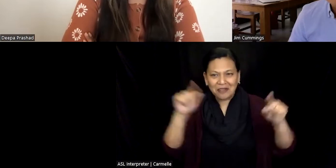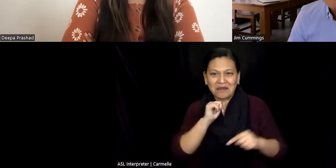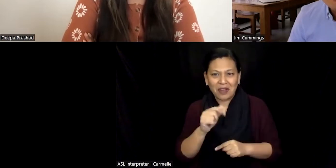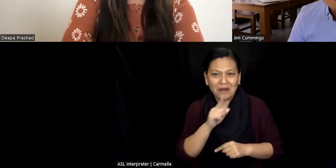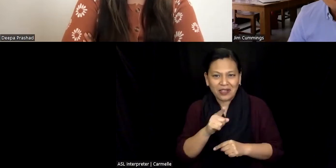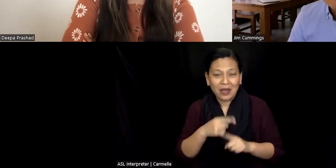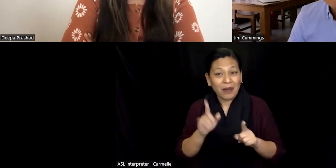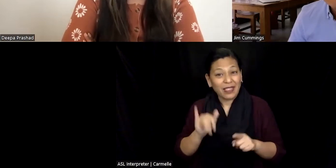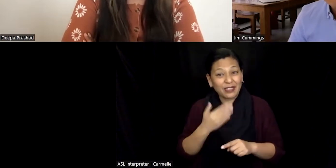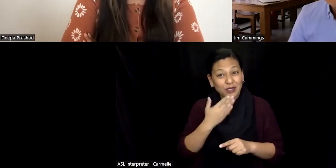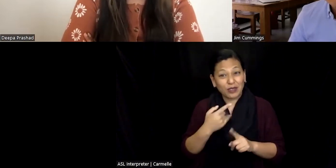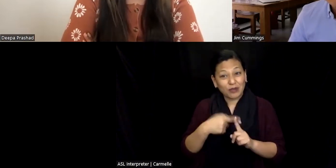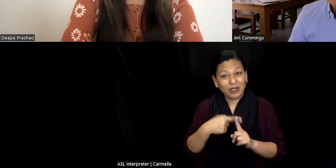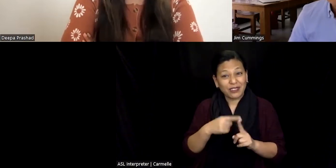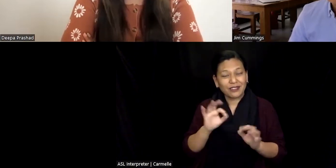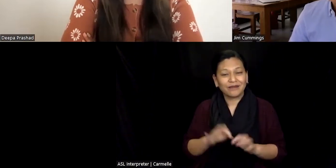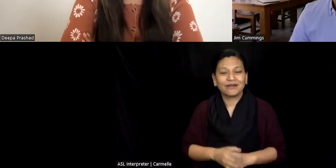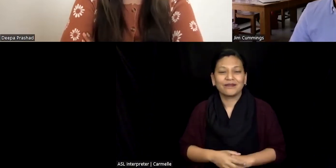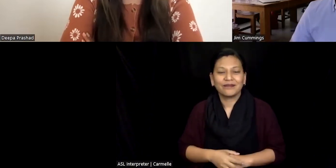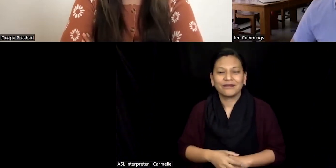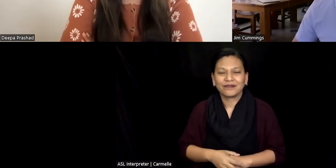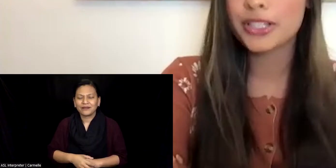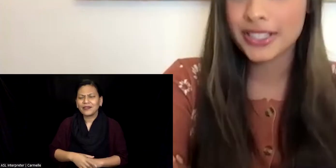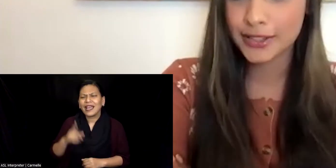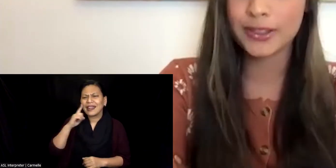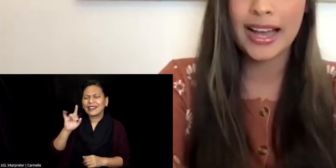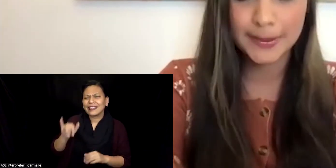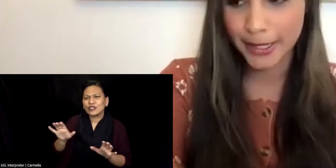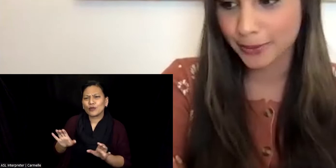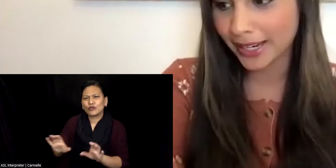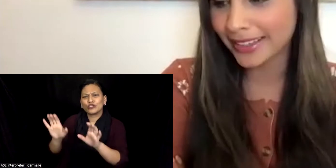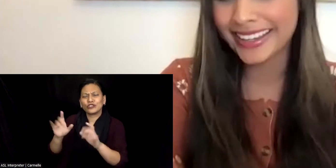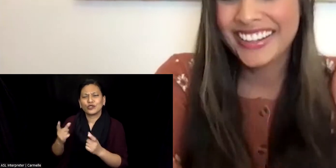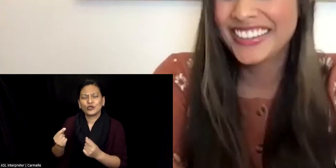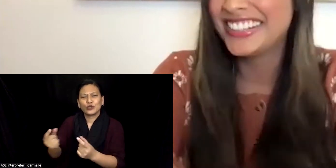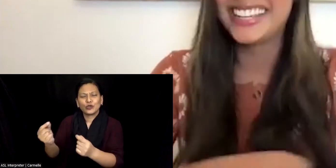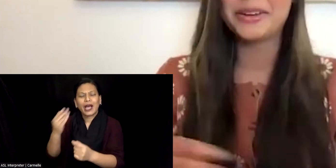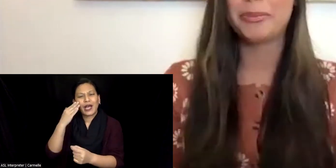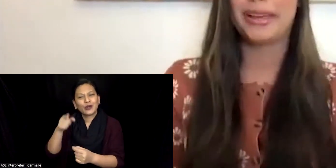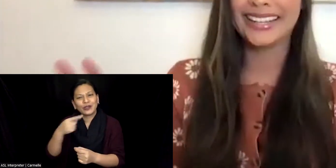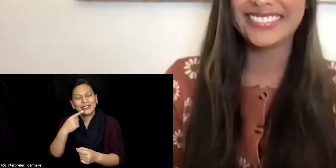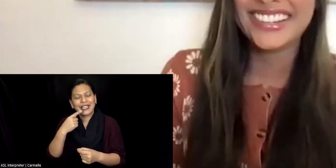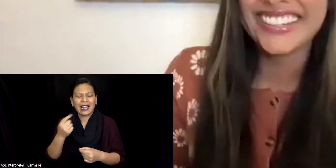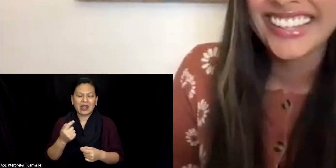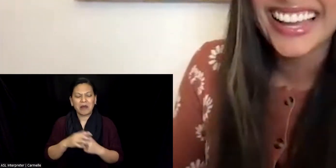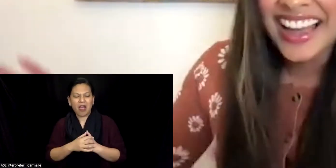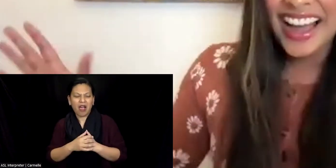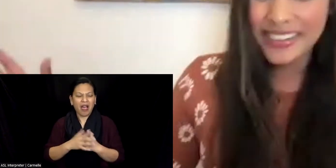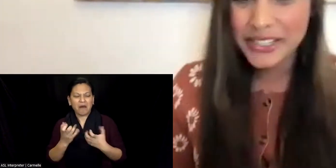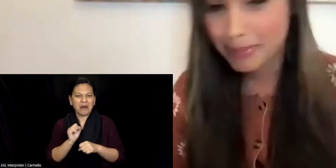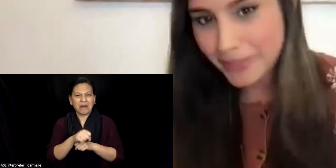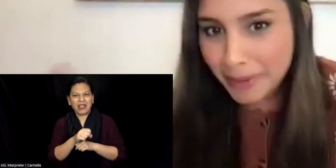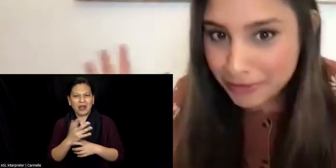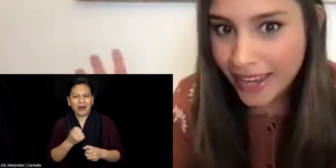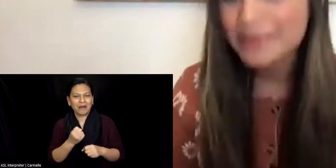think that's a good thing. Yeah, and I think you need to be pushed in certain aspects, right? Like, I know you're saying you're a bit petty. You're like,